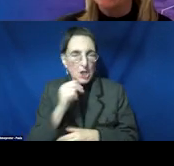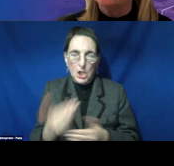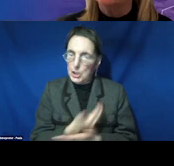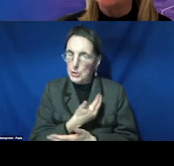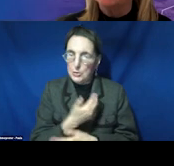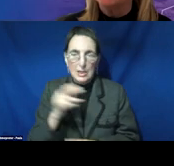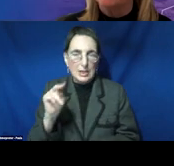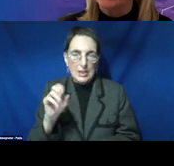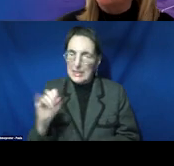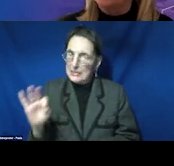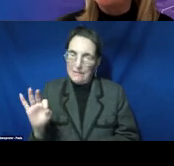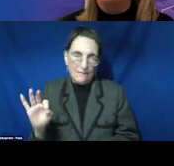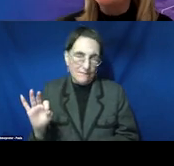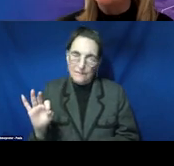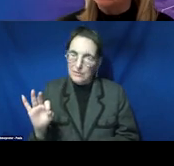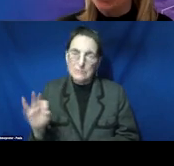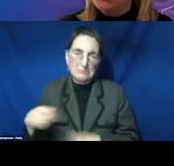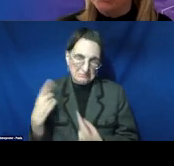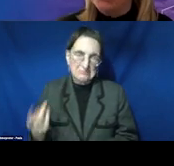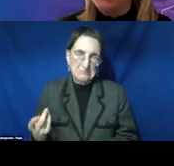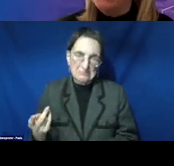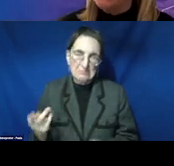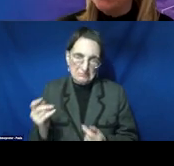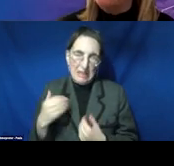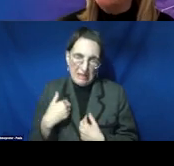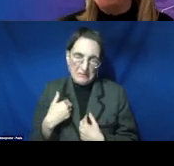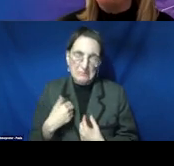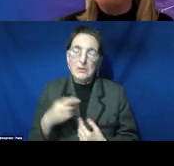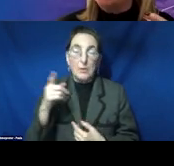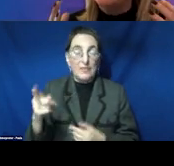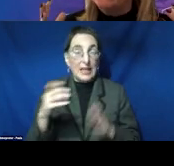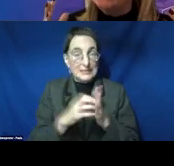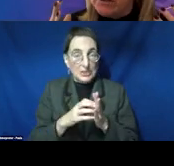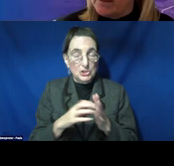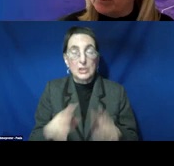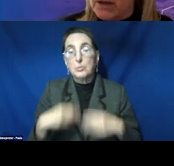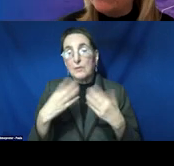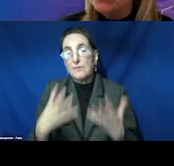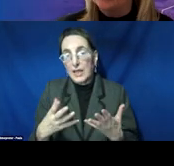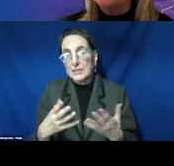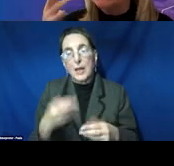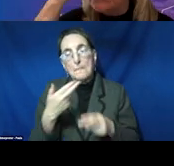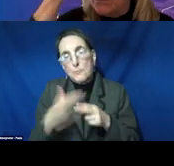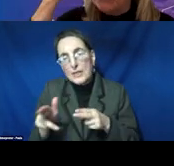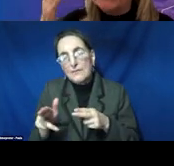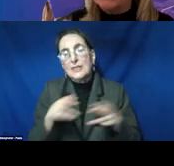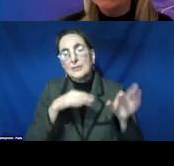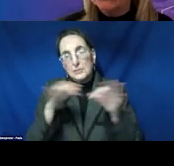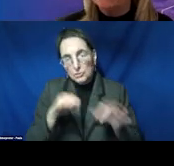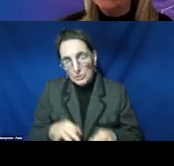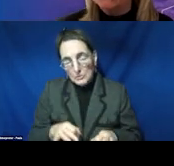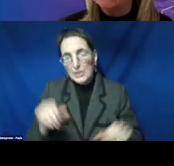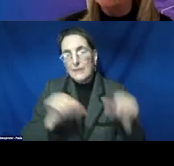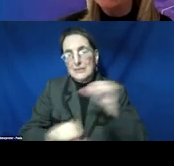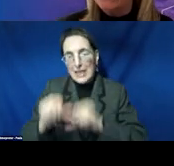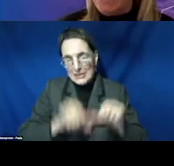National Science Foundation. What this section does is provide a brief description of